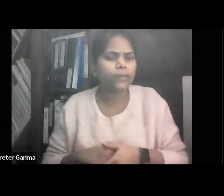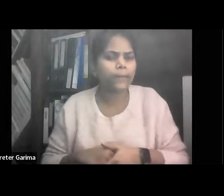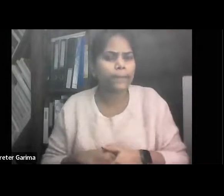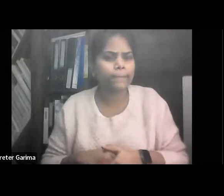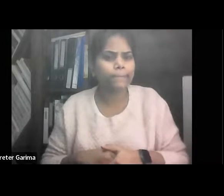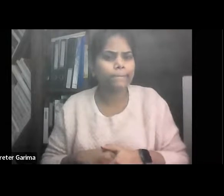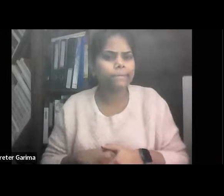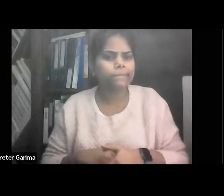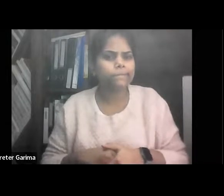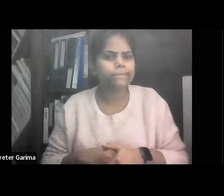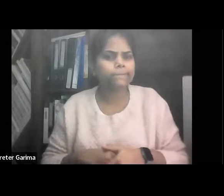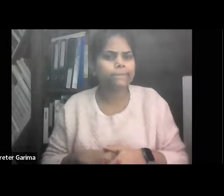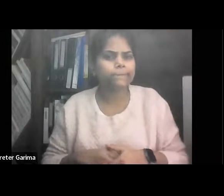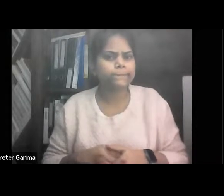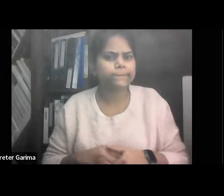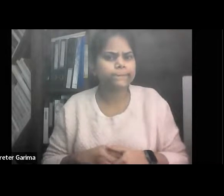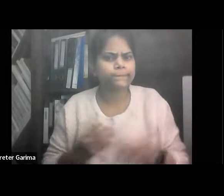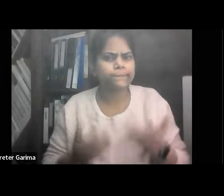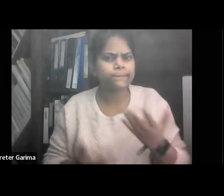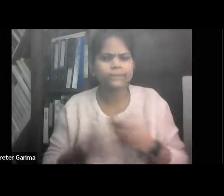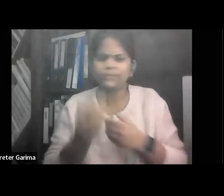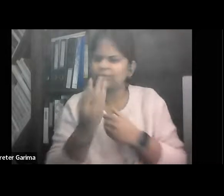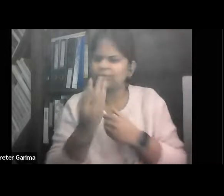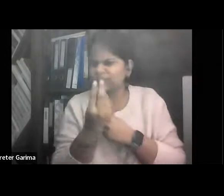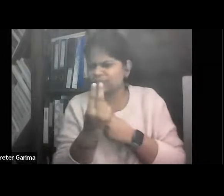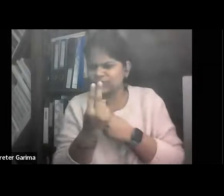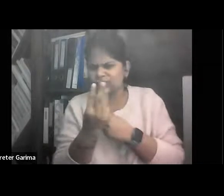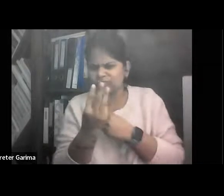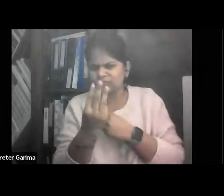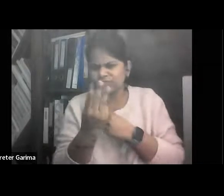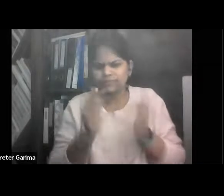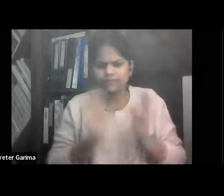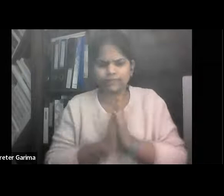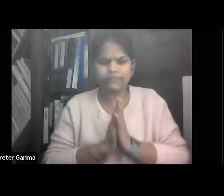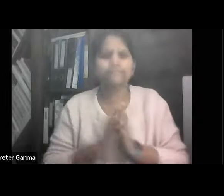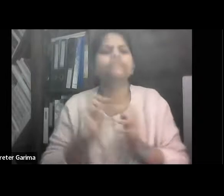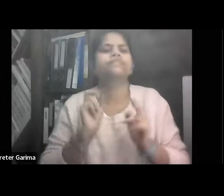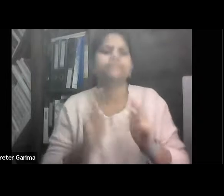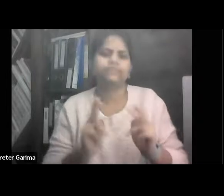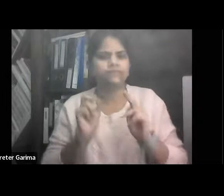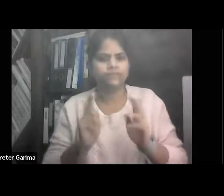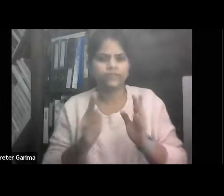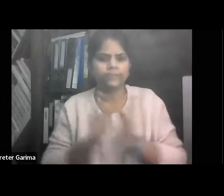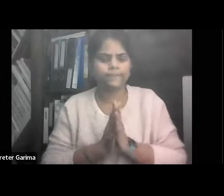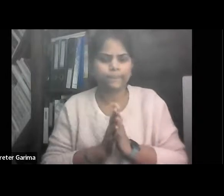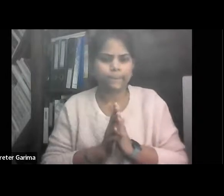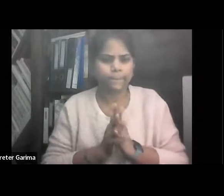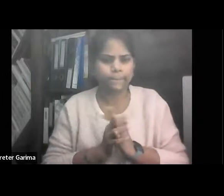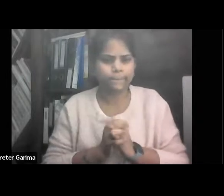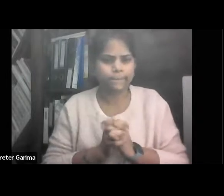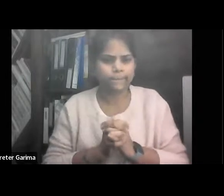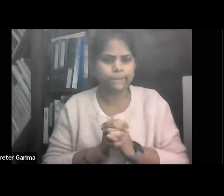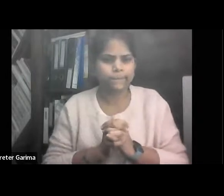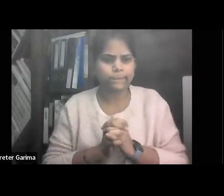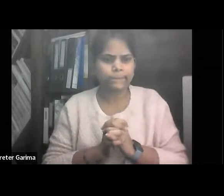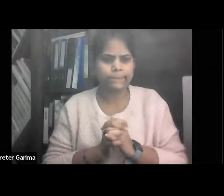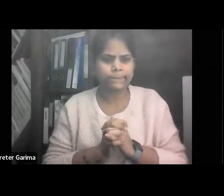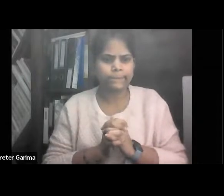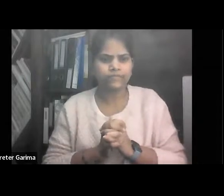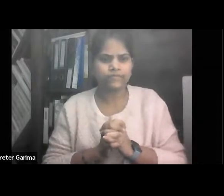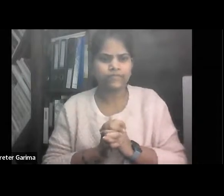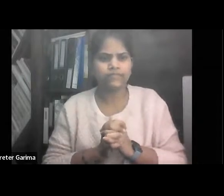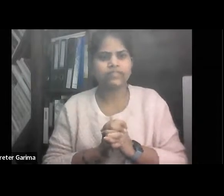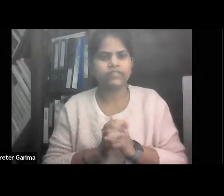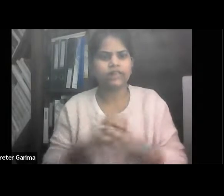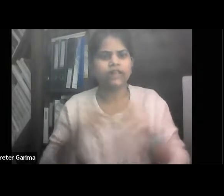Okay, I think a couple of minutes. Okay, yeah, sure. Thank you. I'll do that right now. So